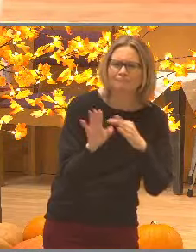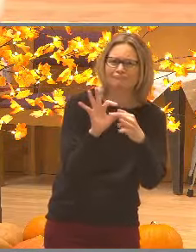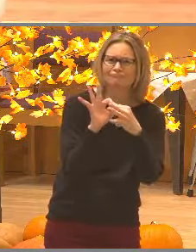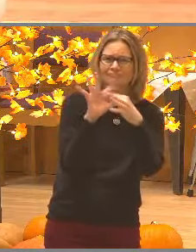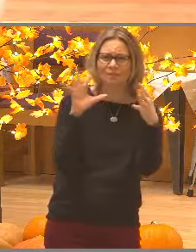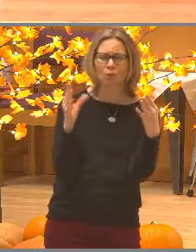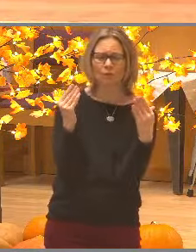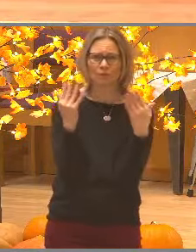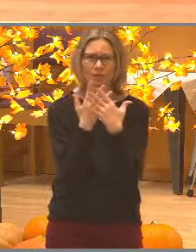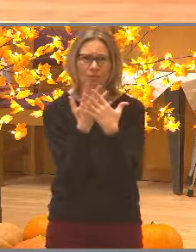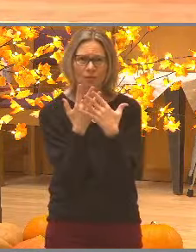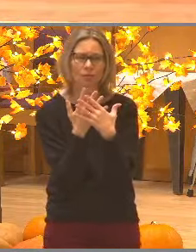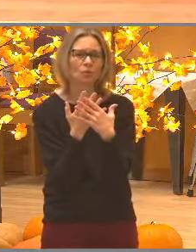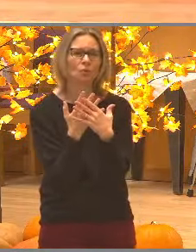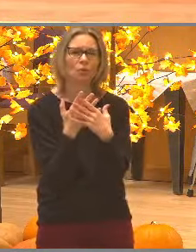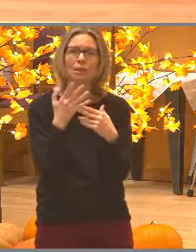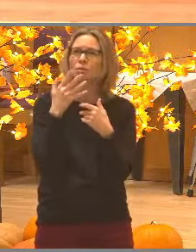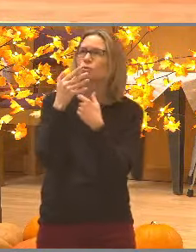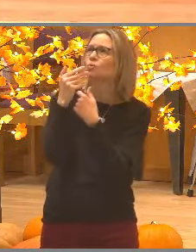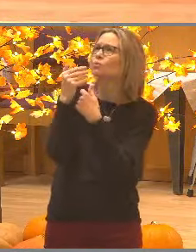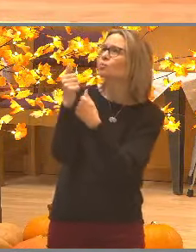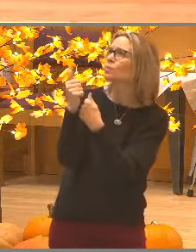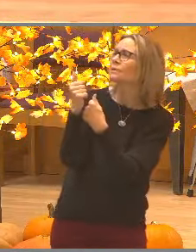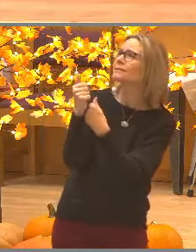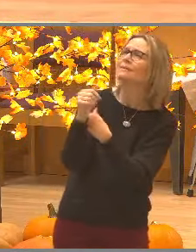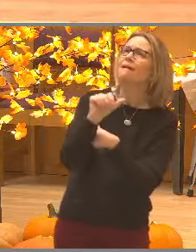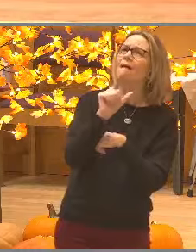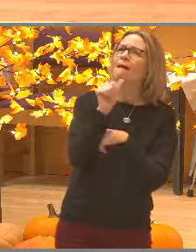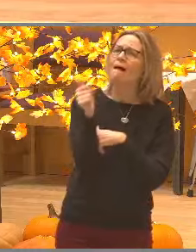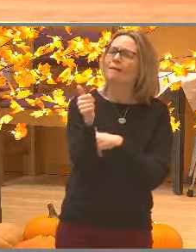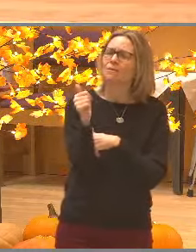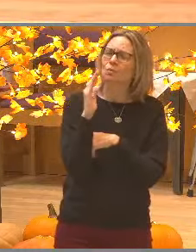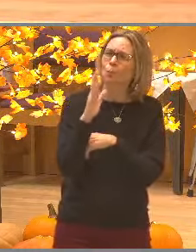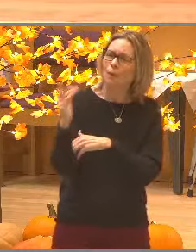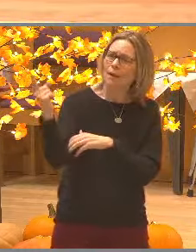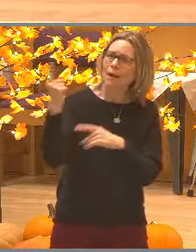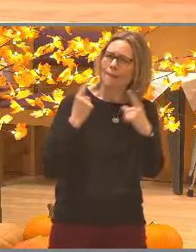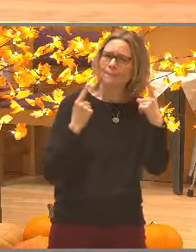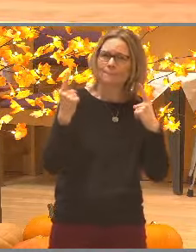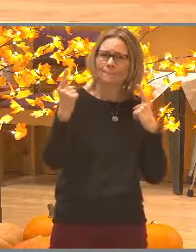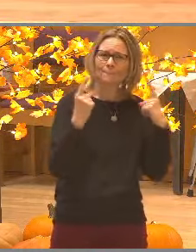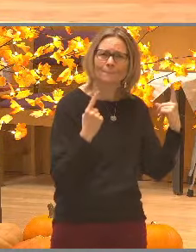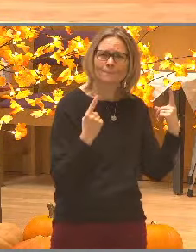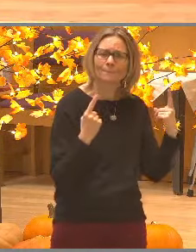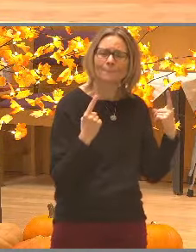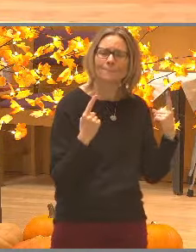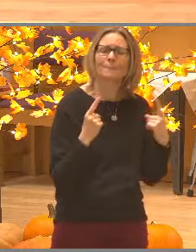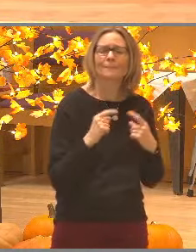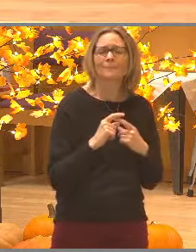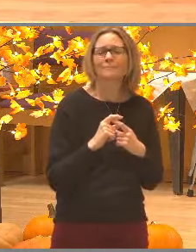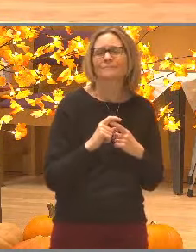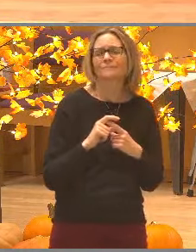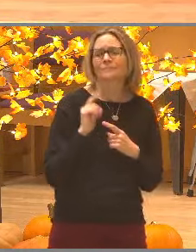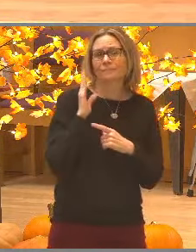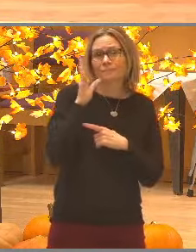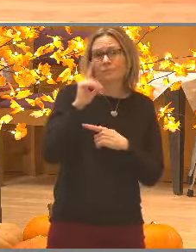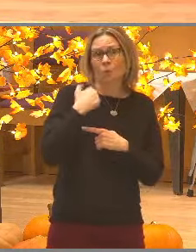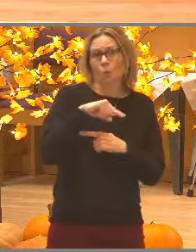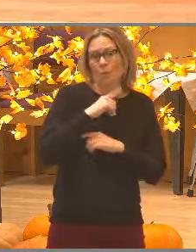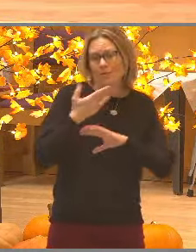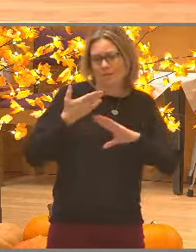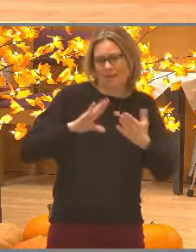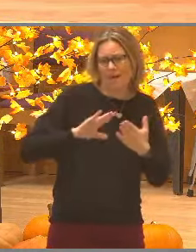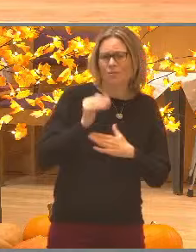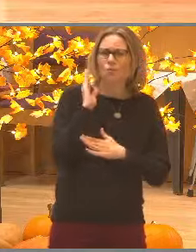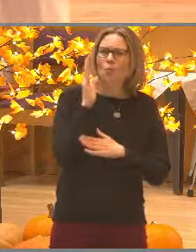fear and trusting that others will come even when we die to continue the work that